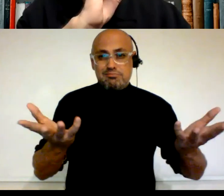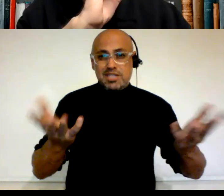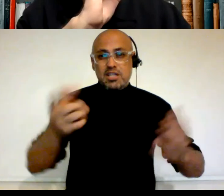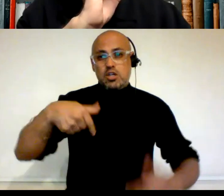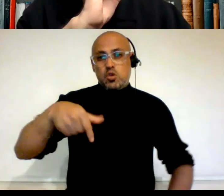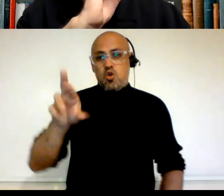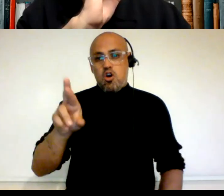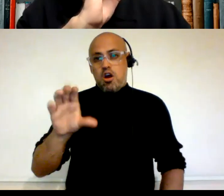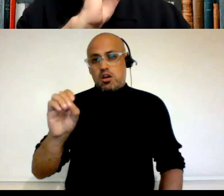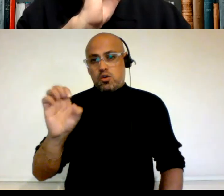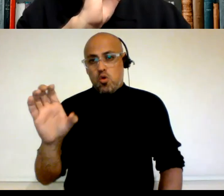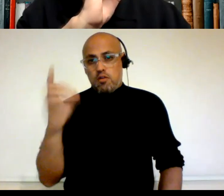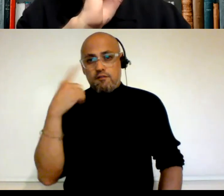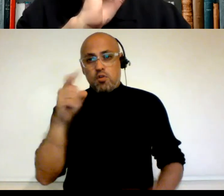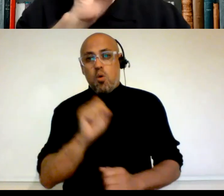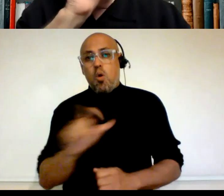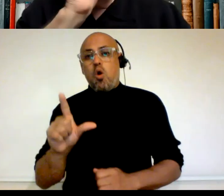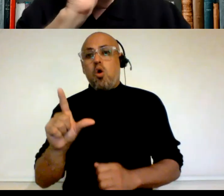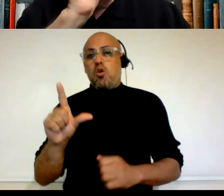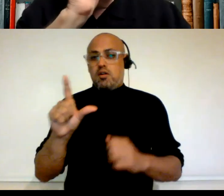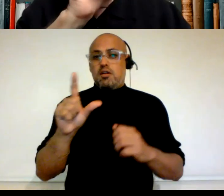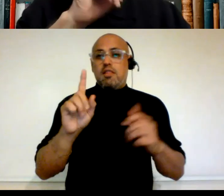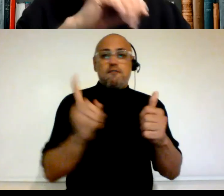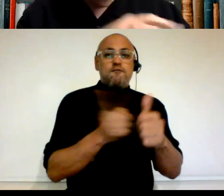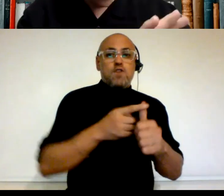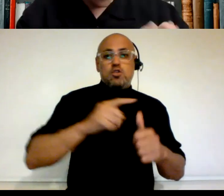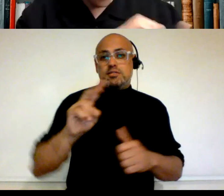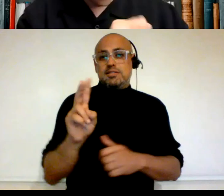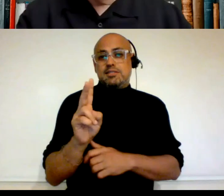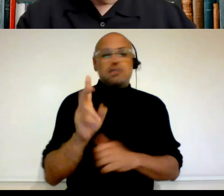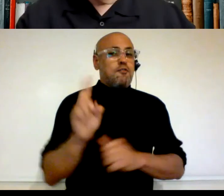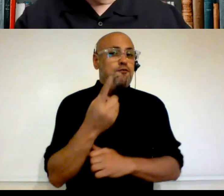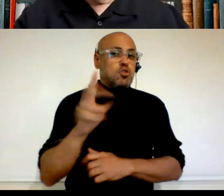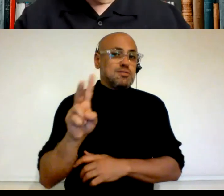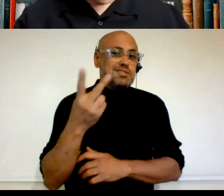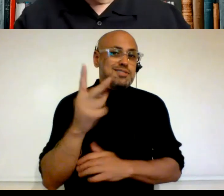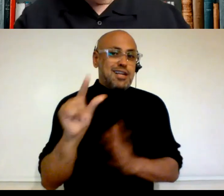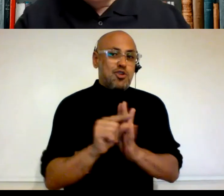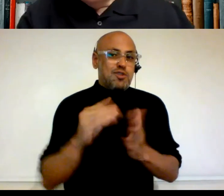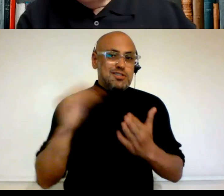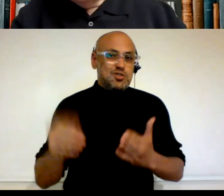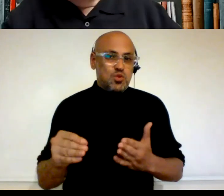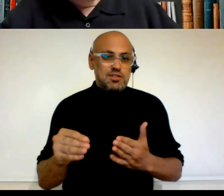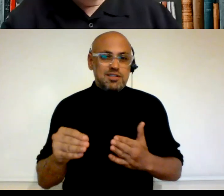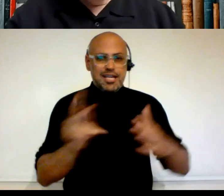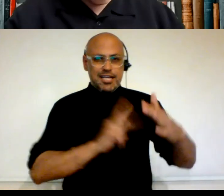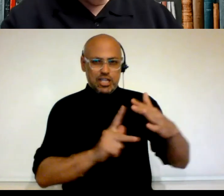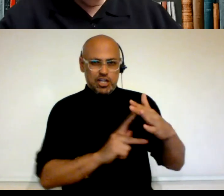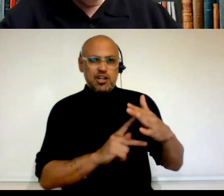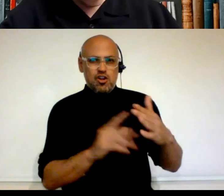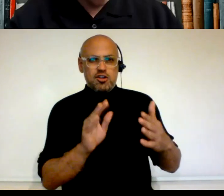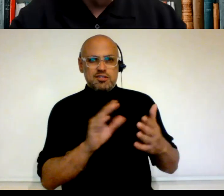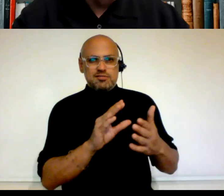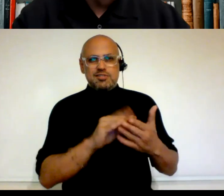for all of our first and second grade students to be able, and kindergarten student and